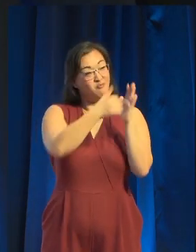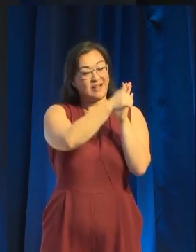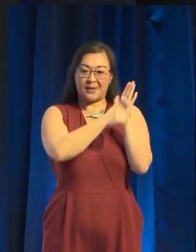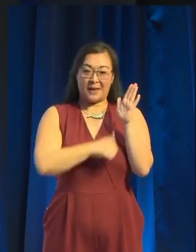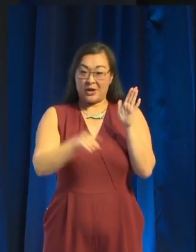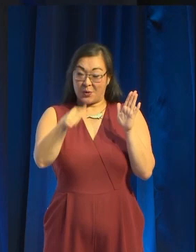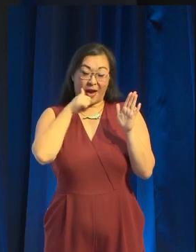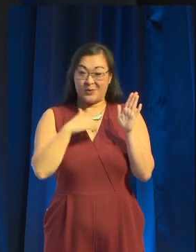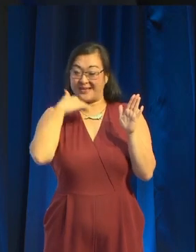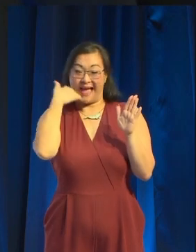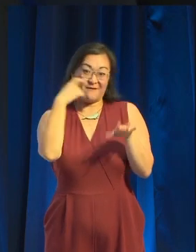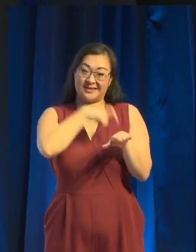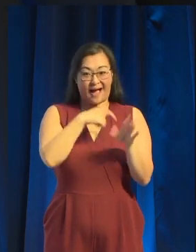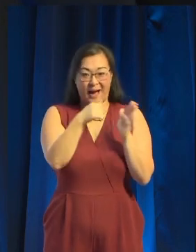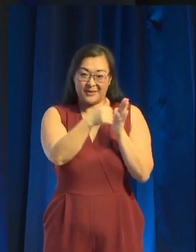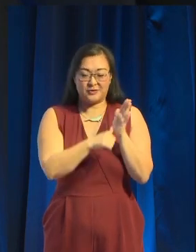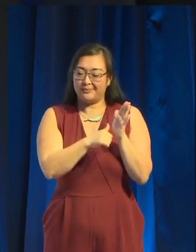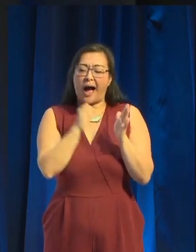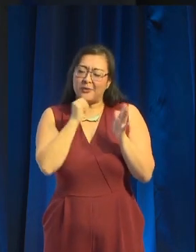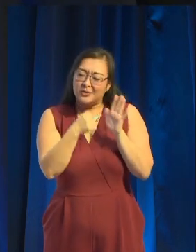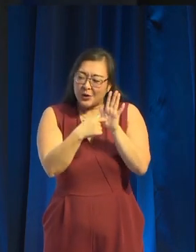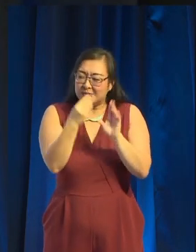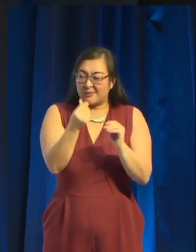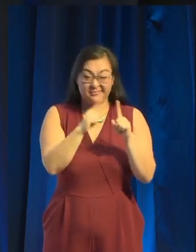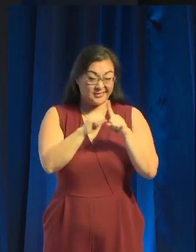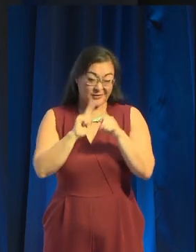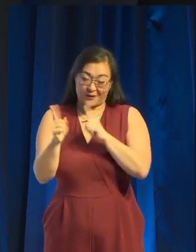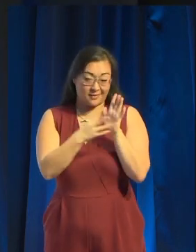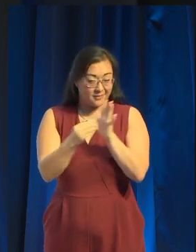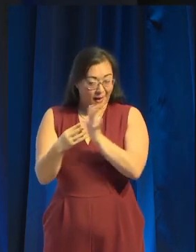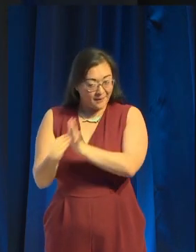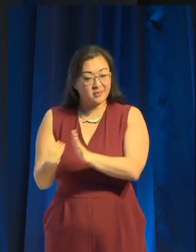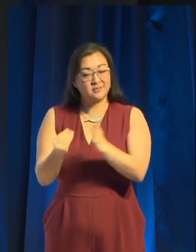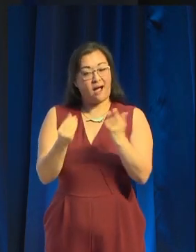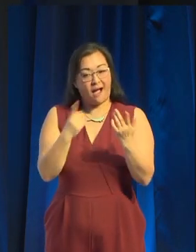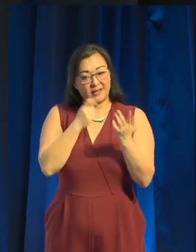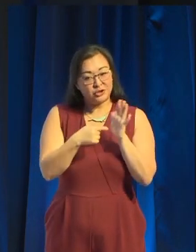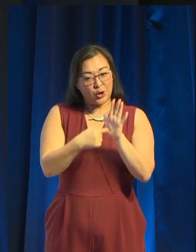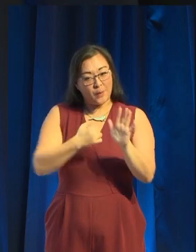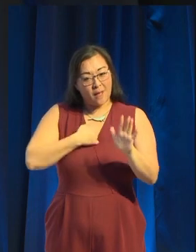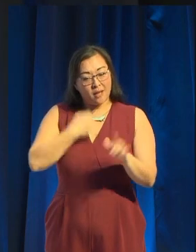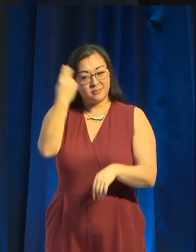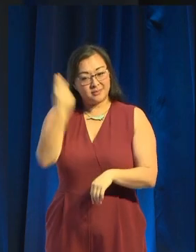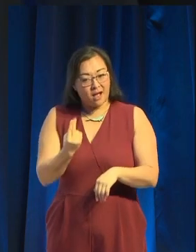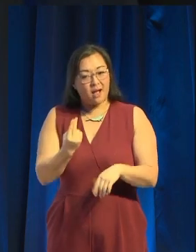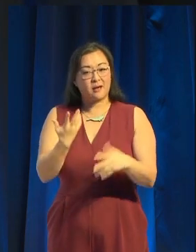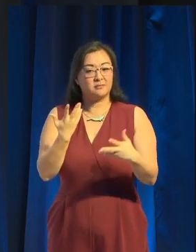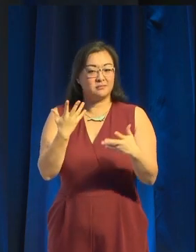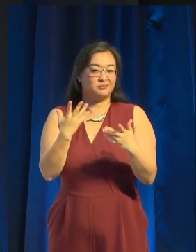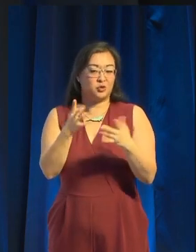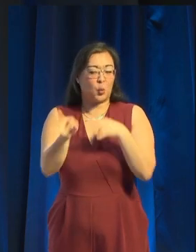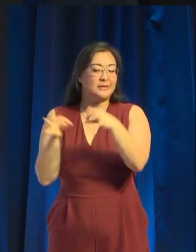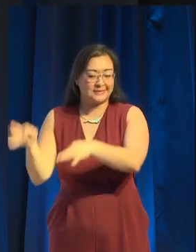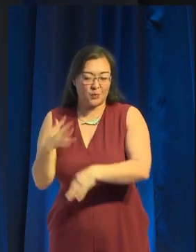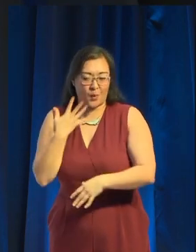of examples and try to explain my design choices regarding feminism.